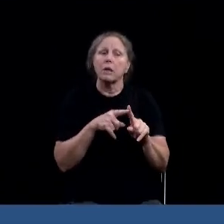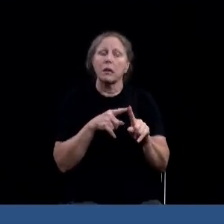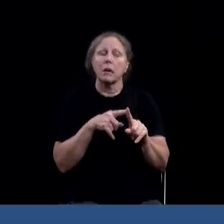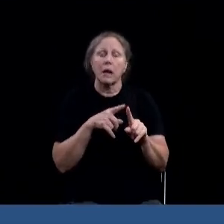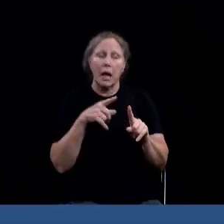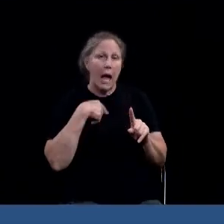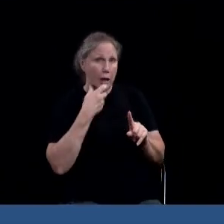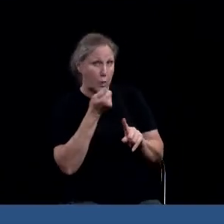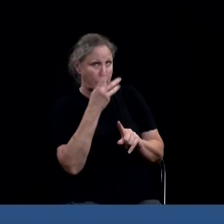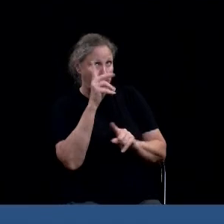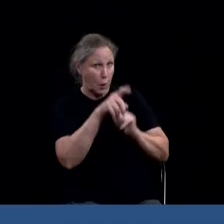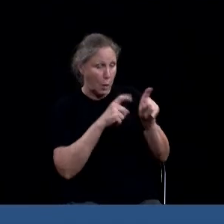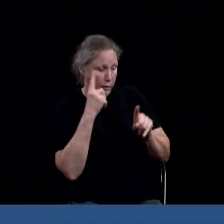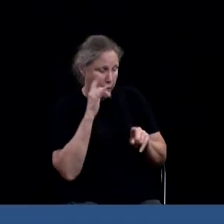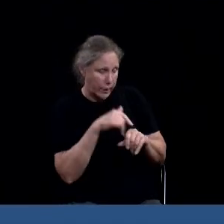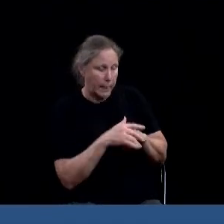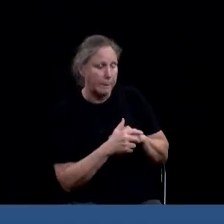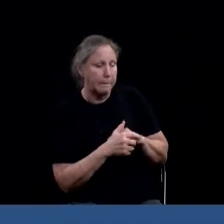First,